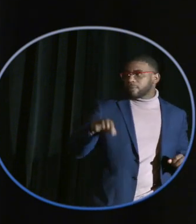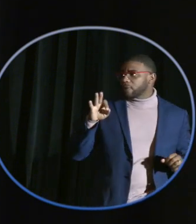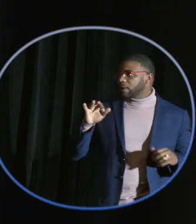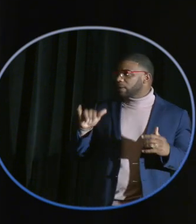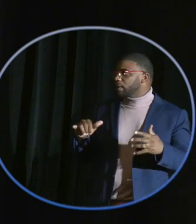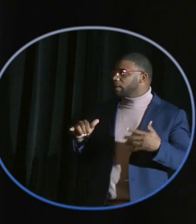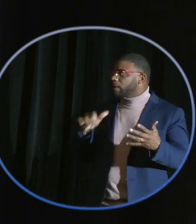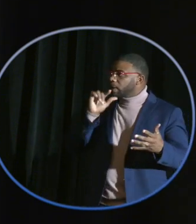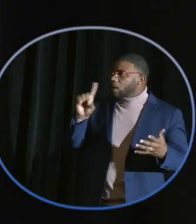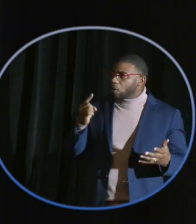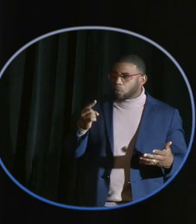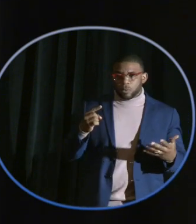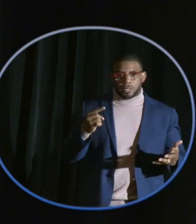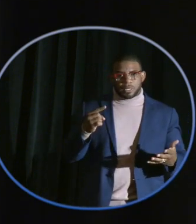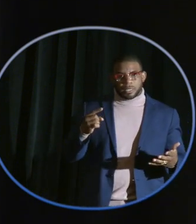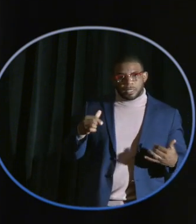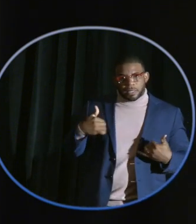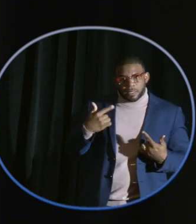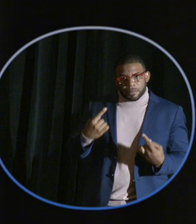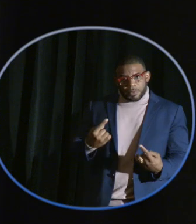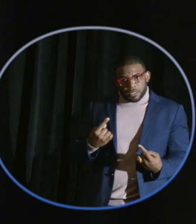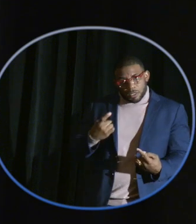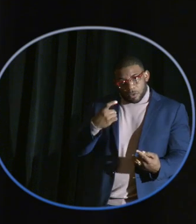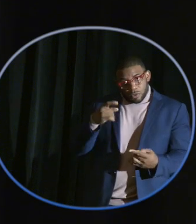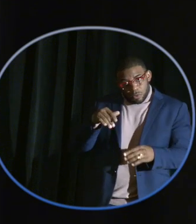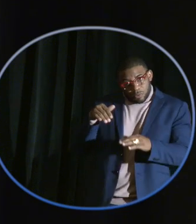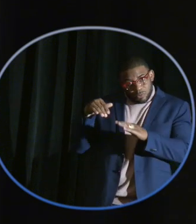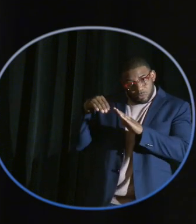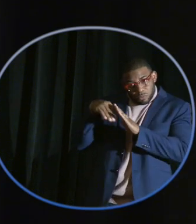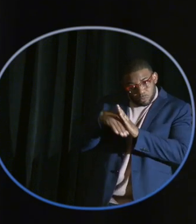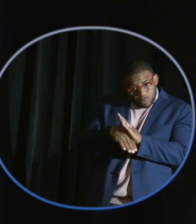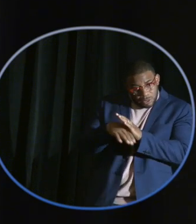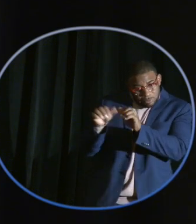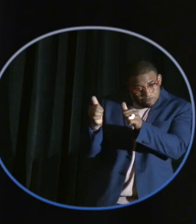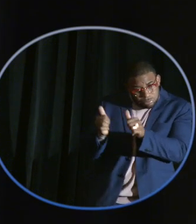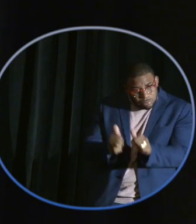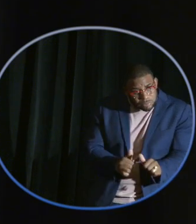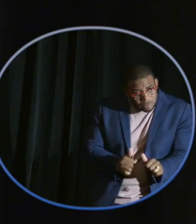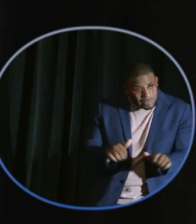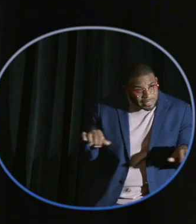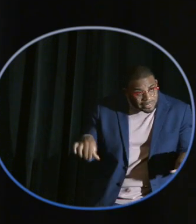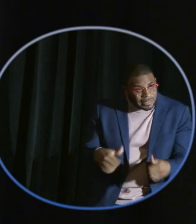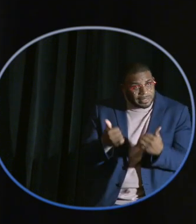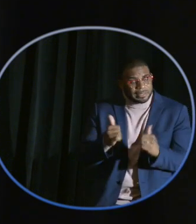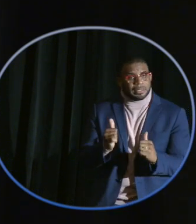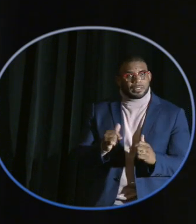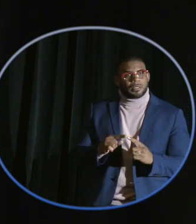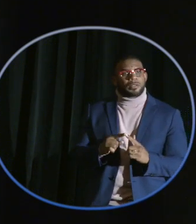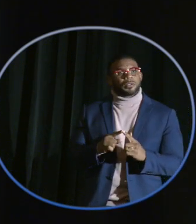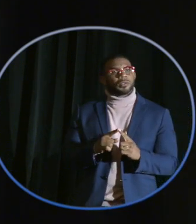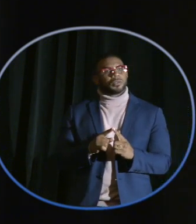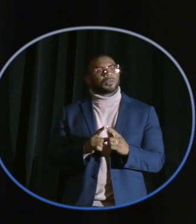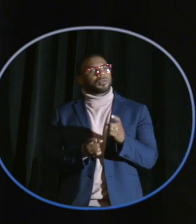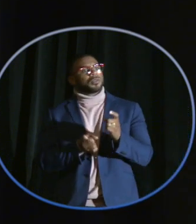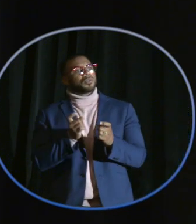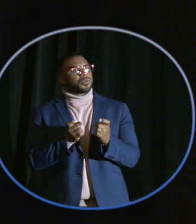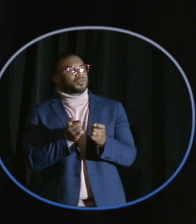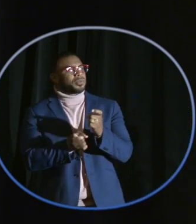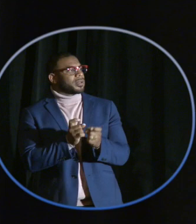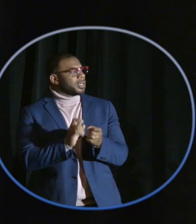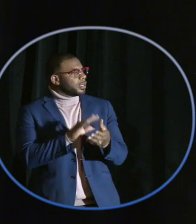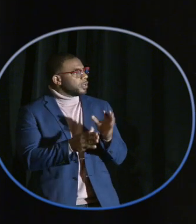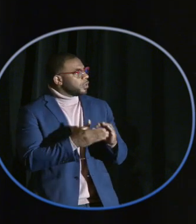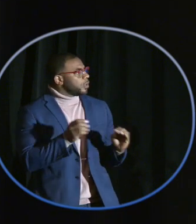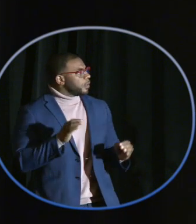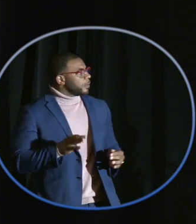find that not only has there been regression, there's been an attempt to revise the